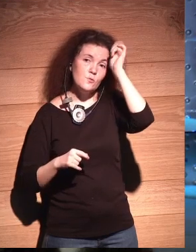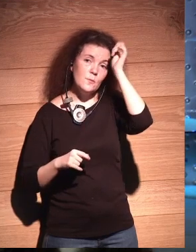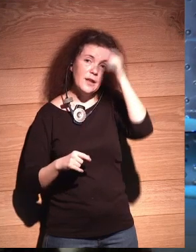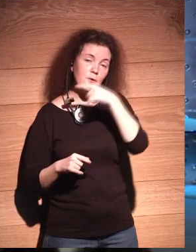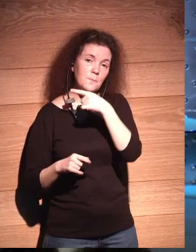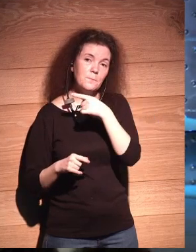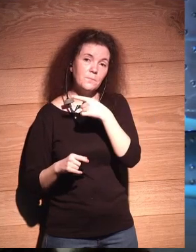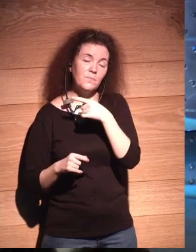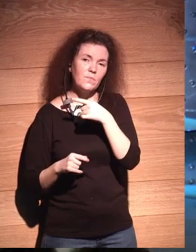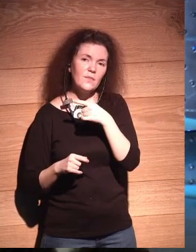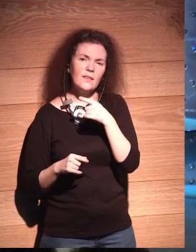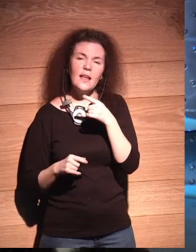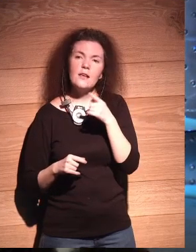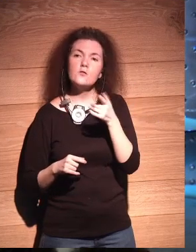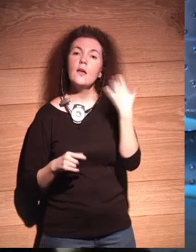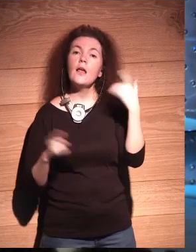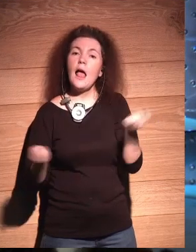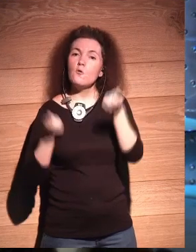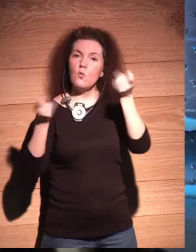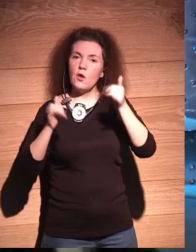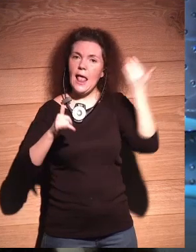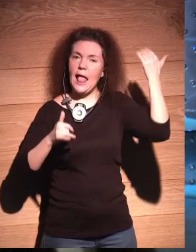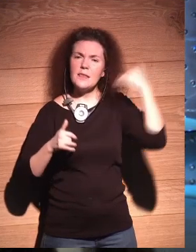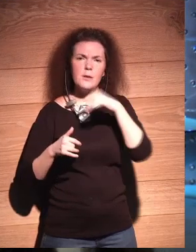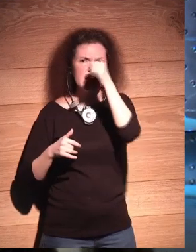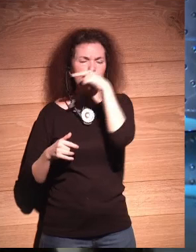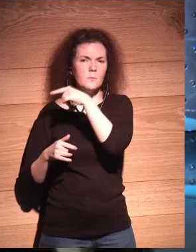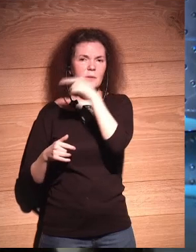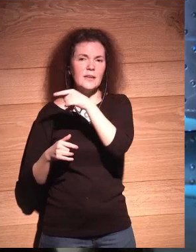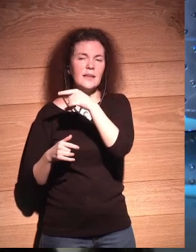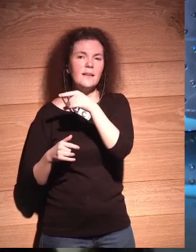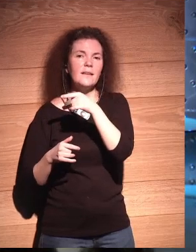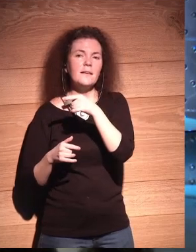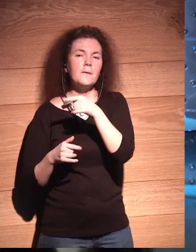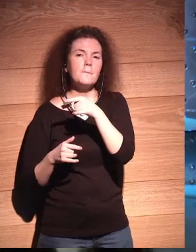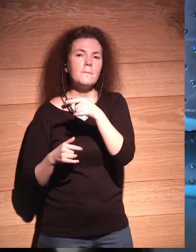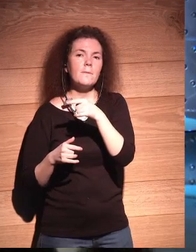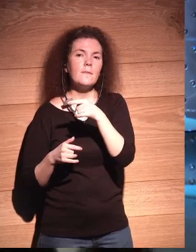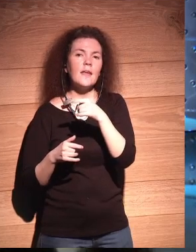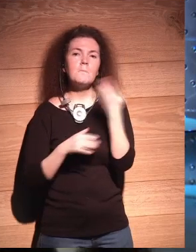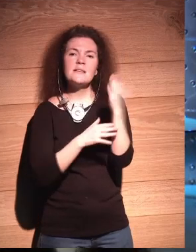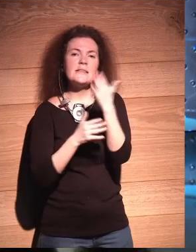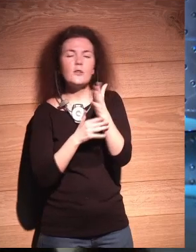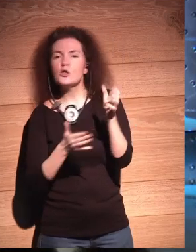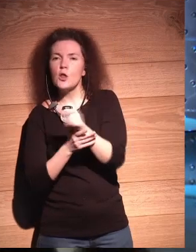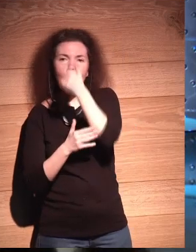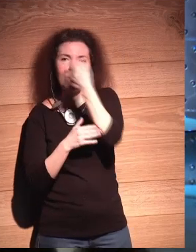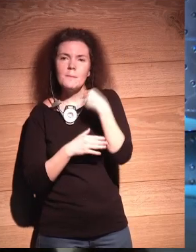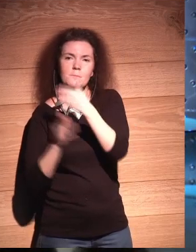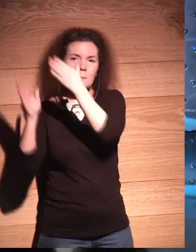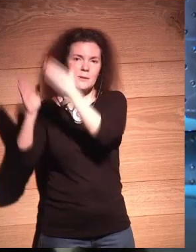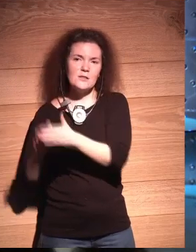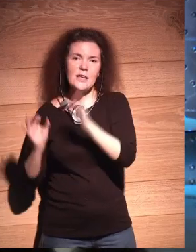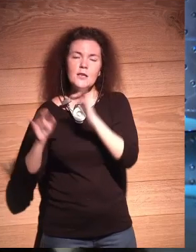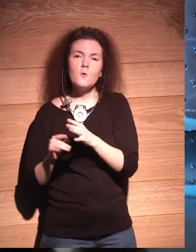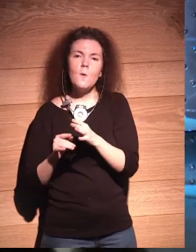He would show up, and he would be the kind of maître d'. He would be like, hello, greeting everyone, and before doing